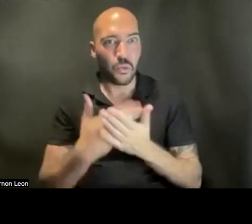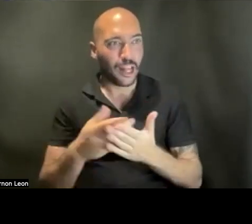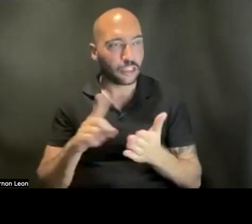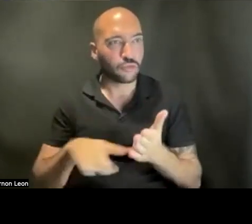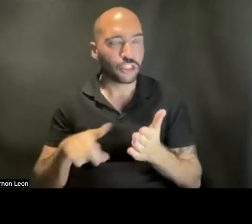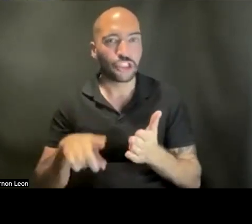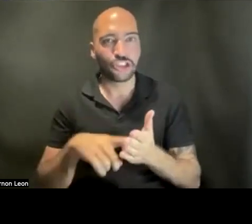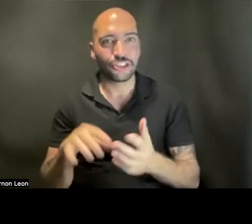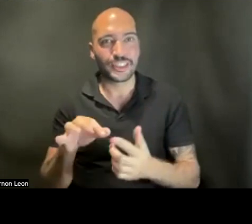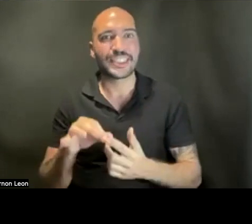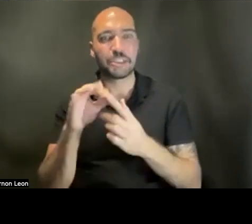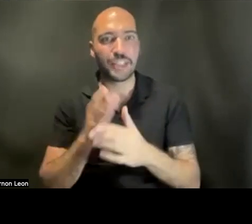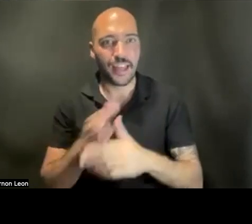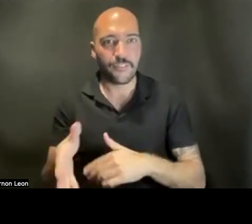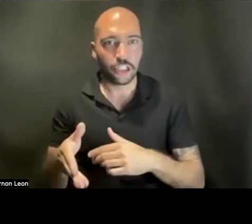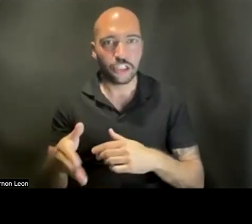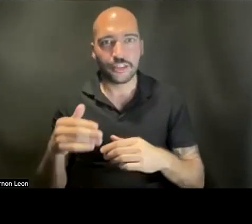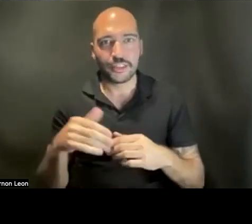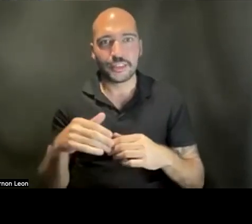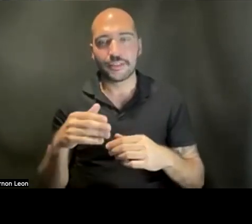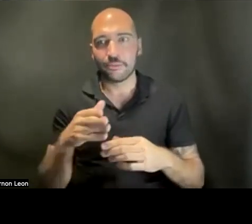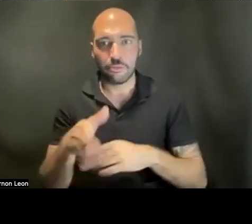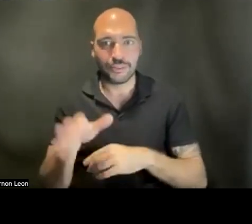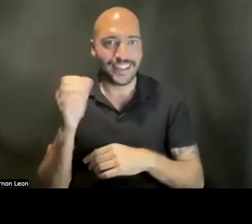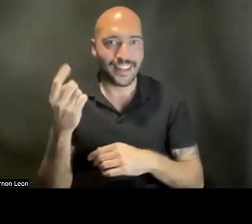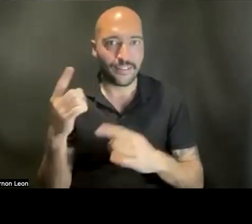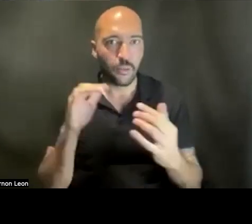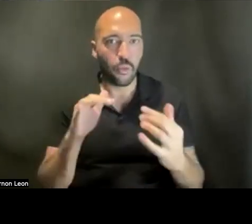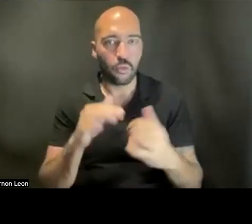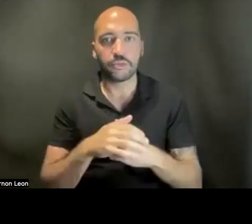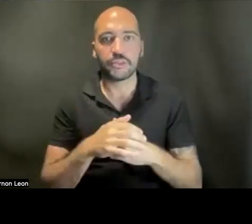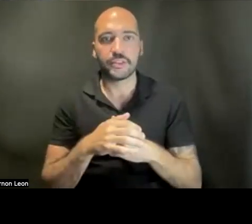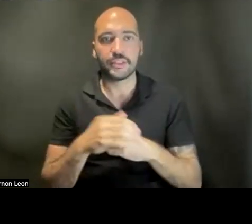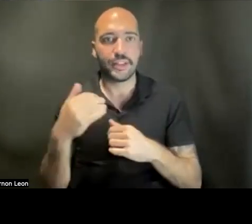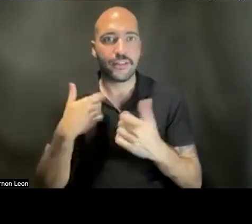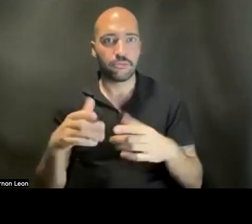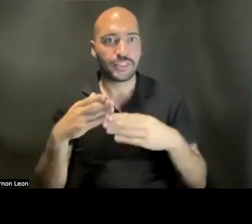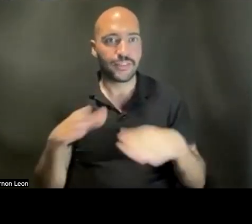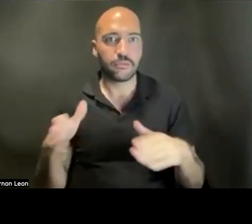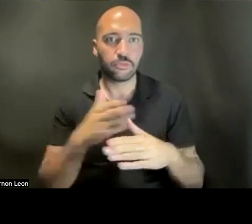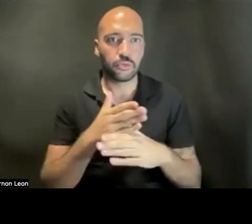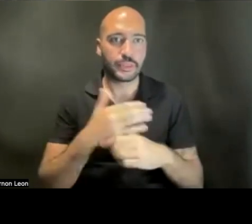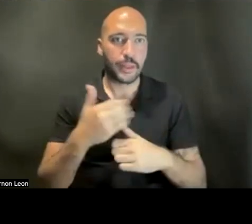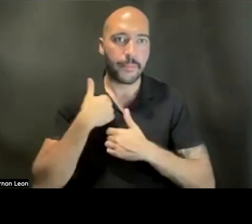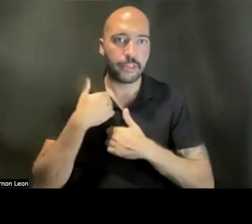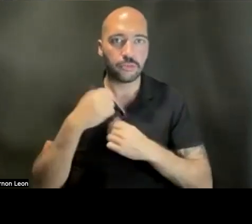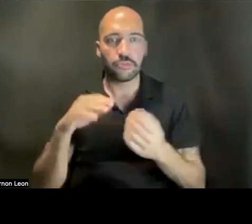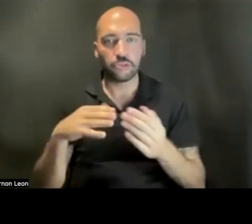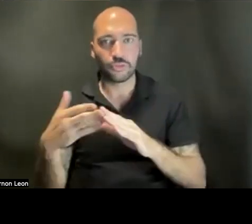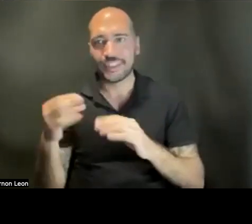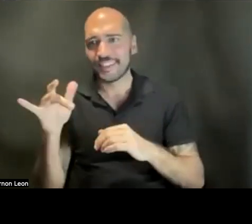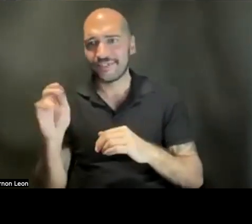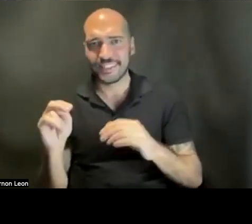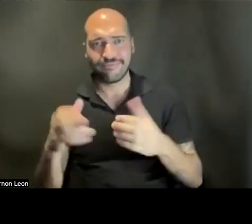researched, especially after in the post 9/11 wars, that there is a greater divide between the military community and the civilian sector,